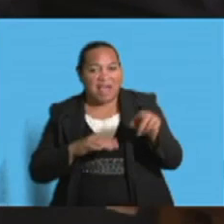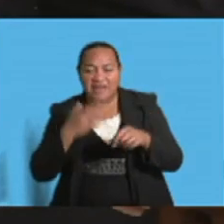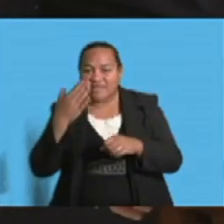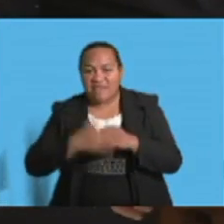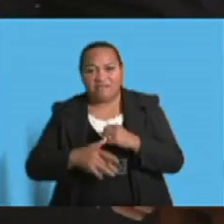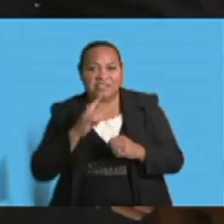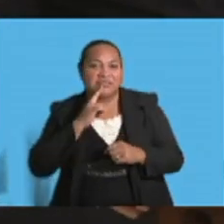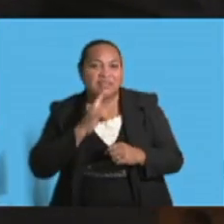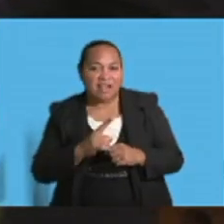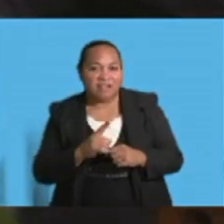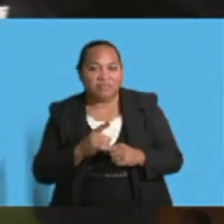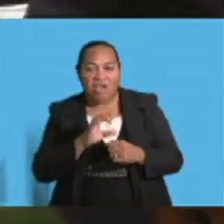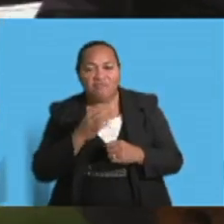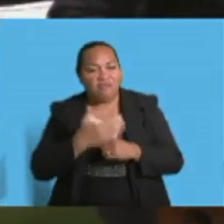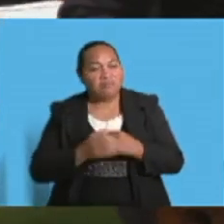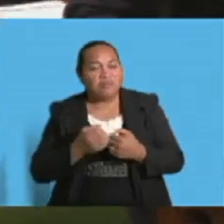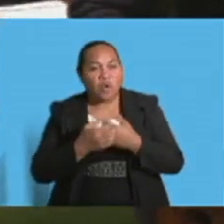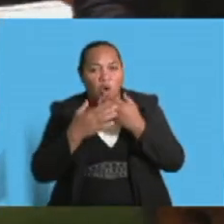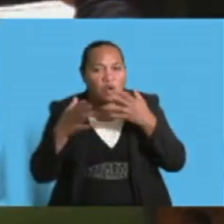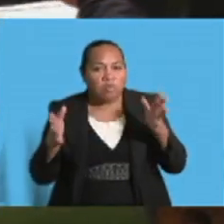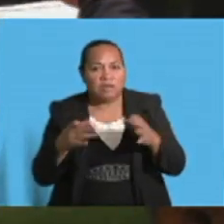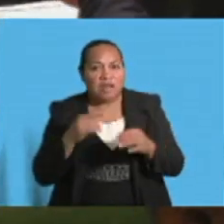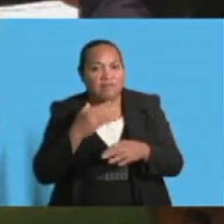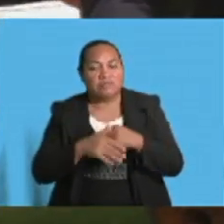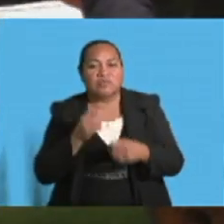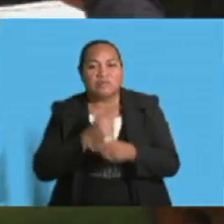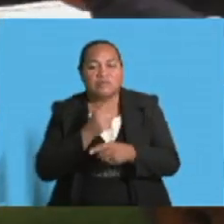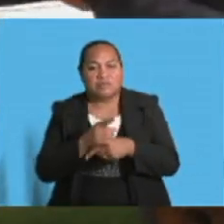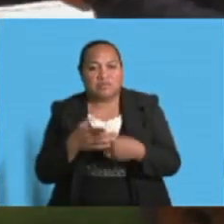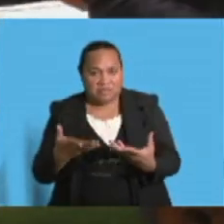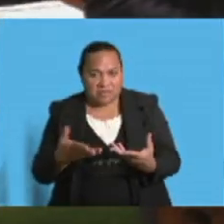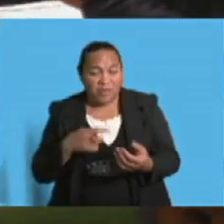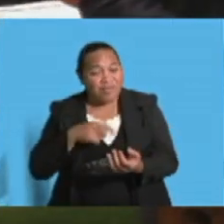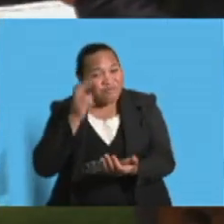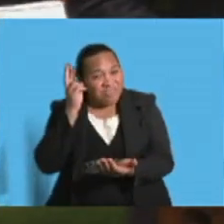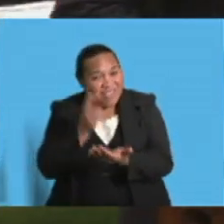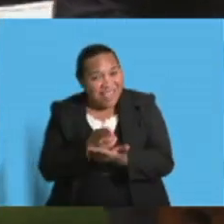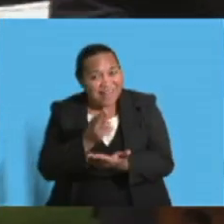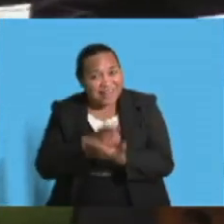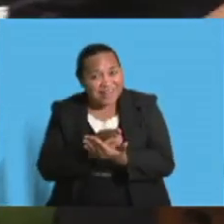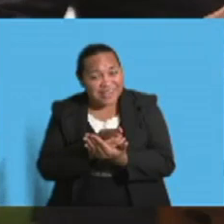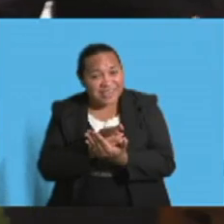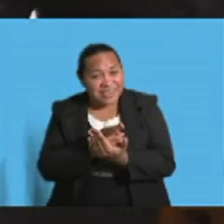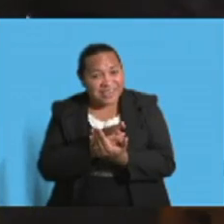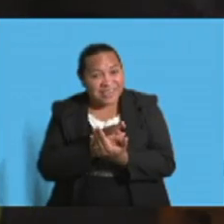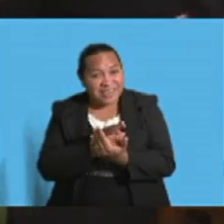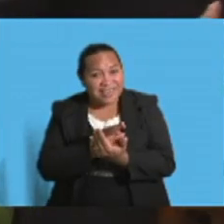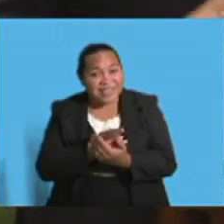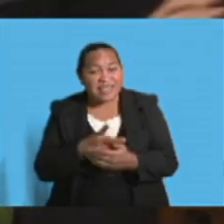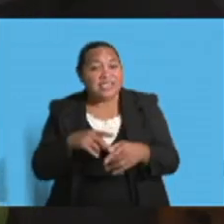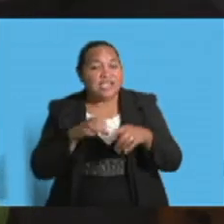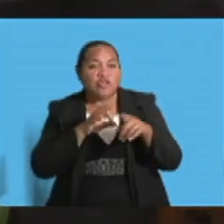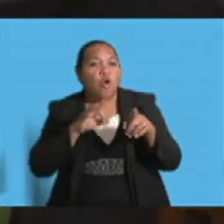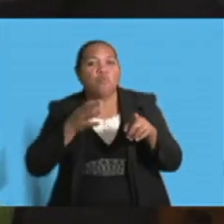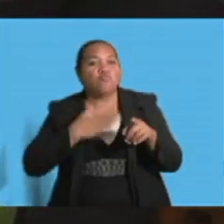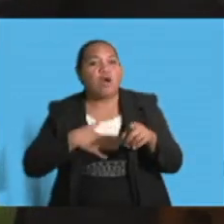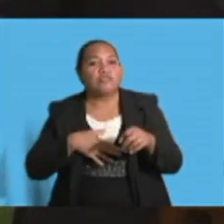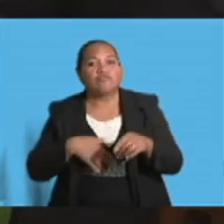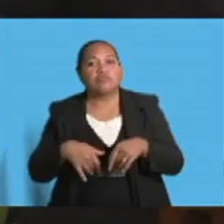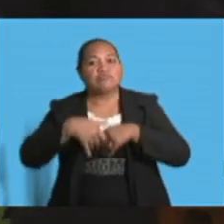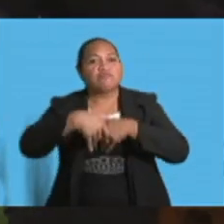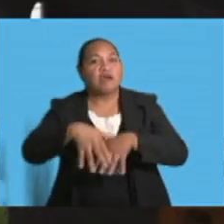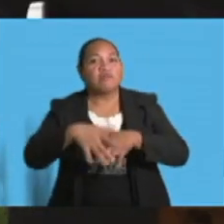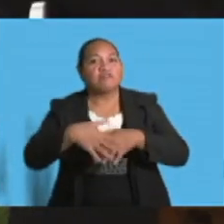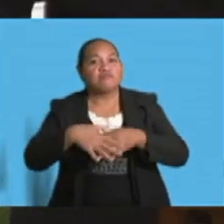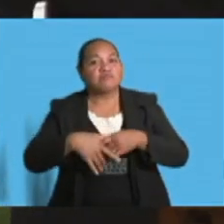about it, Madam Speaker. Madam Speaker, so, Madam Speaker, the reality is that they don't want to publicly criticize these two